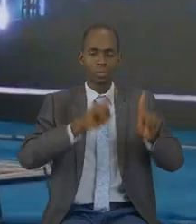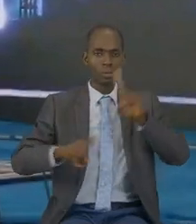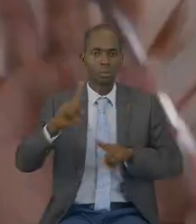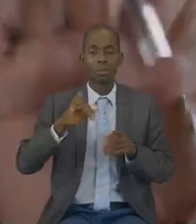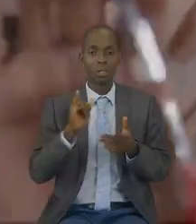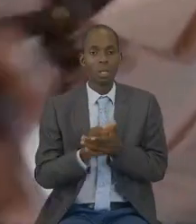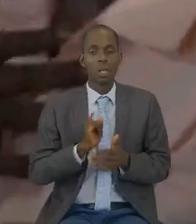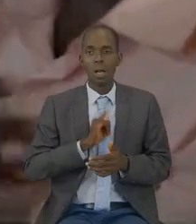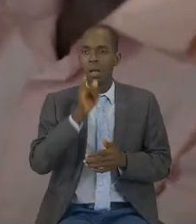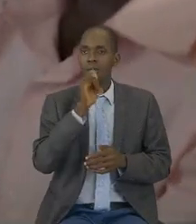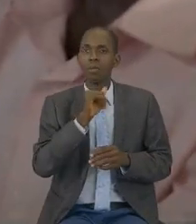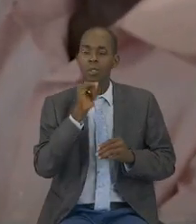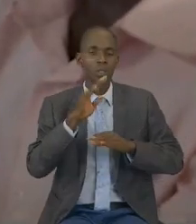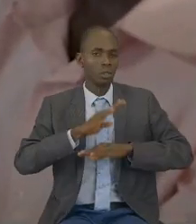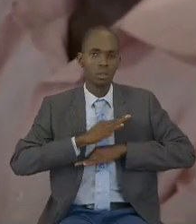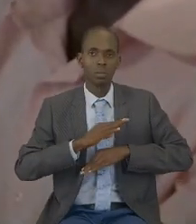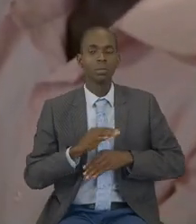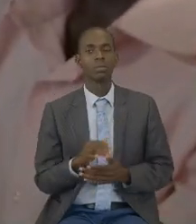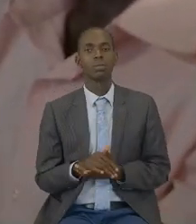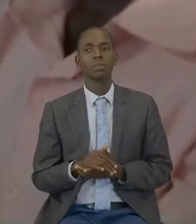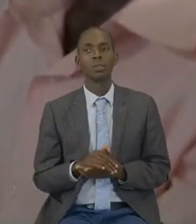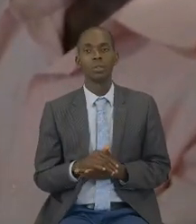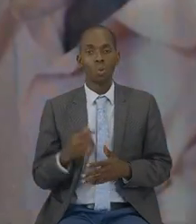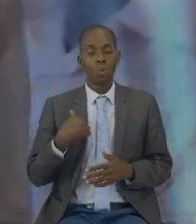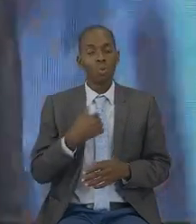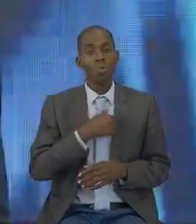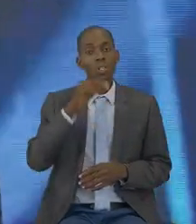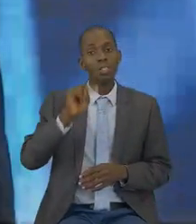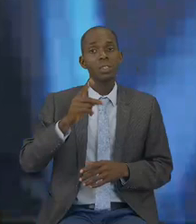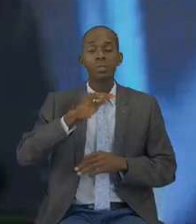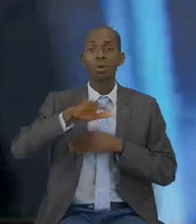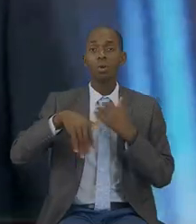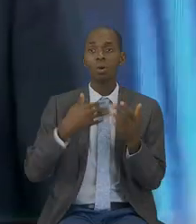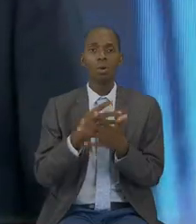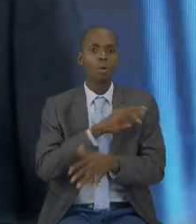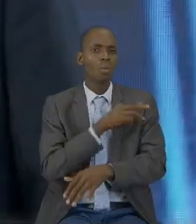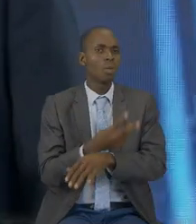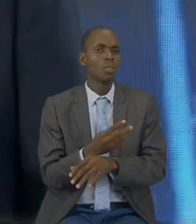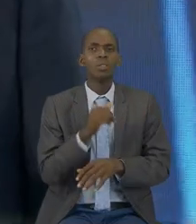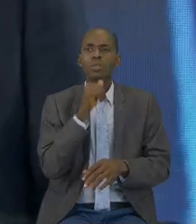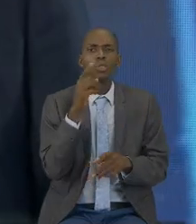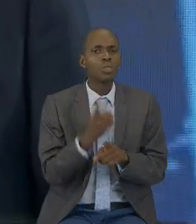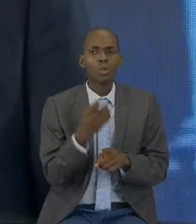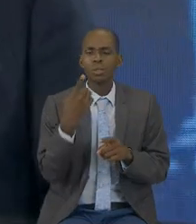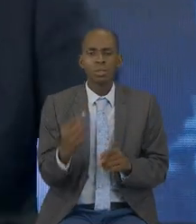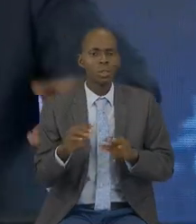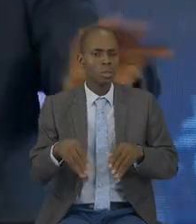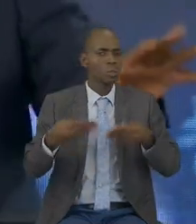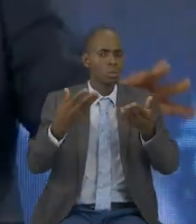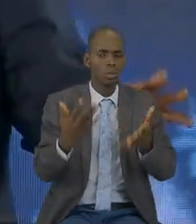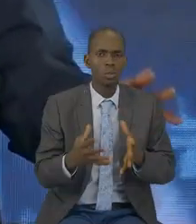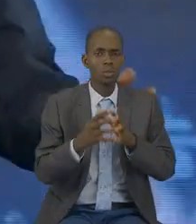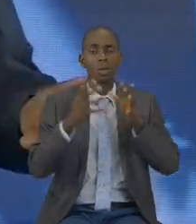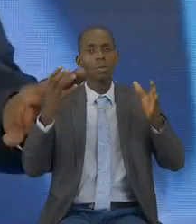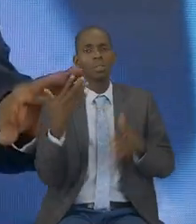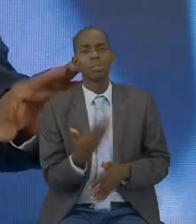right? We need the Almighty. It's not just abundance. It's not just provision. It's